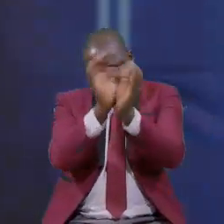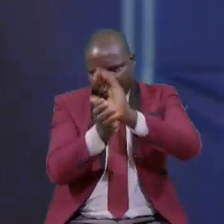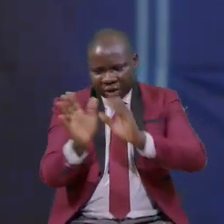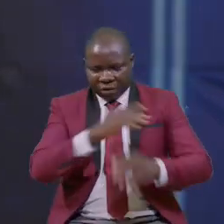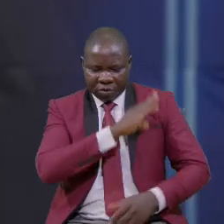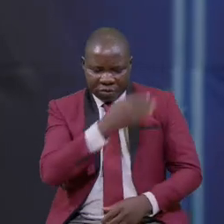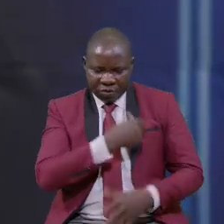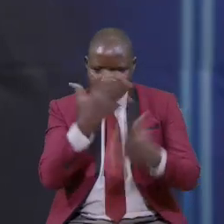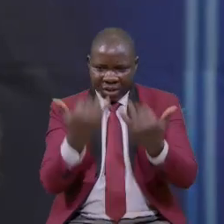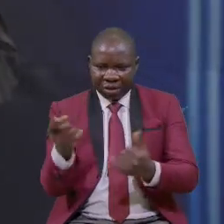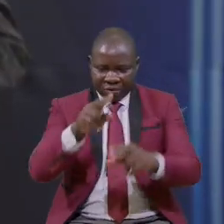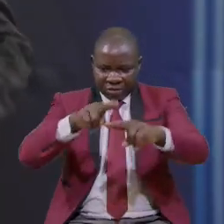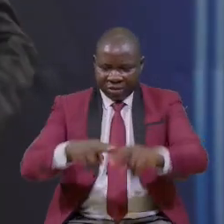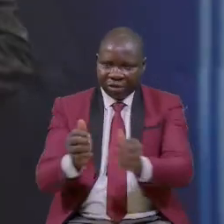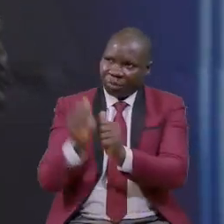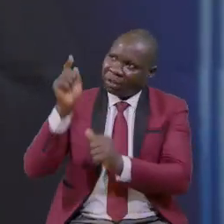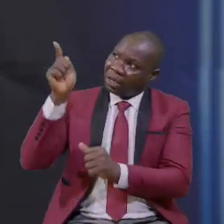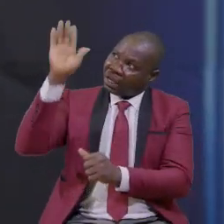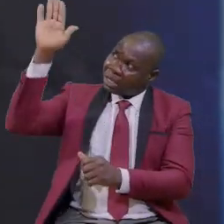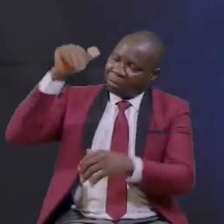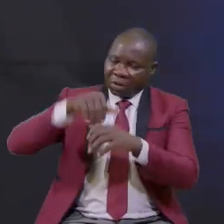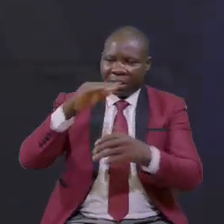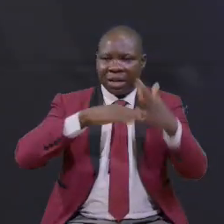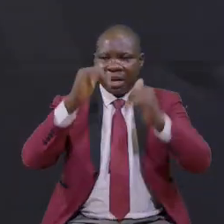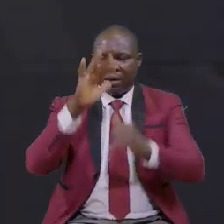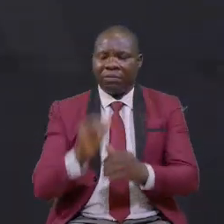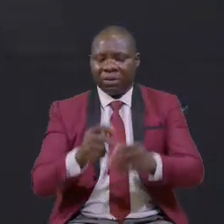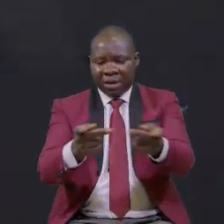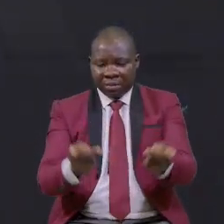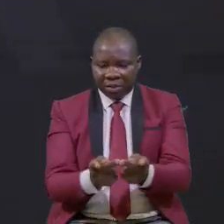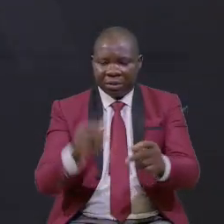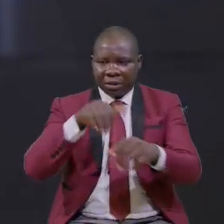seated with him in heavenly places in Christ